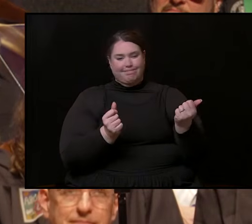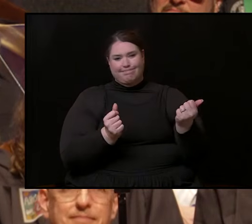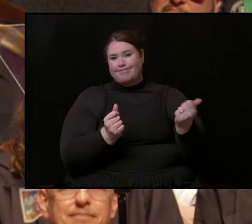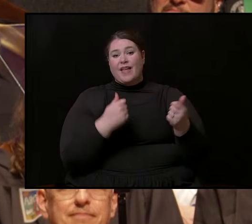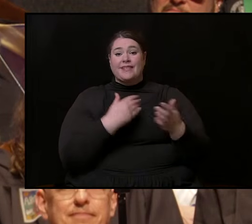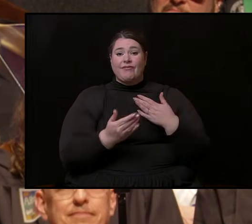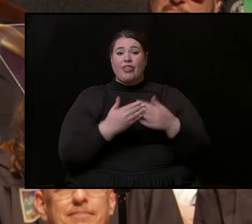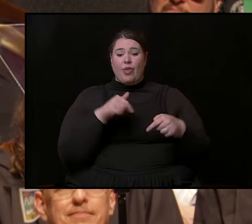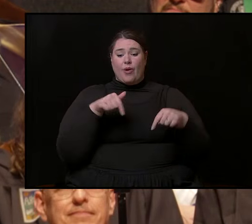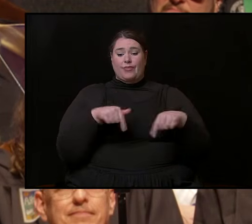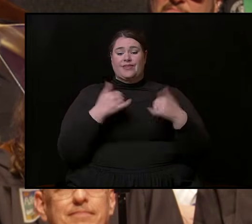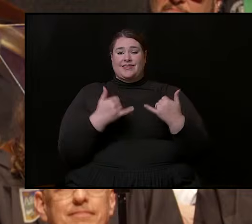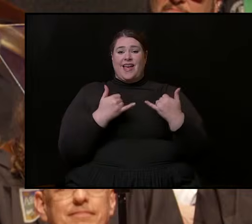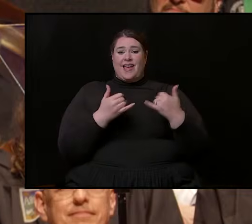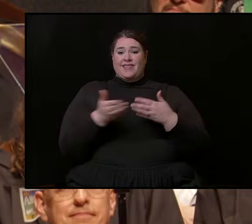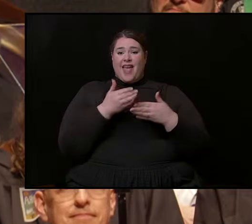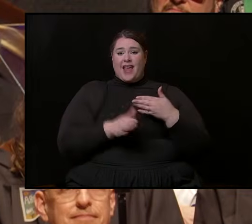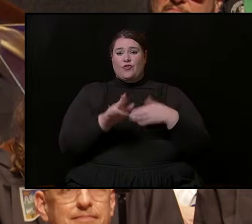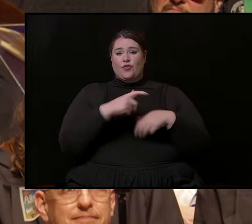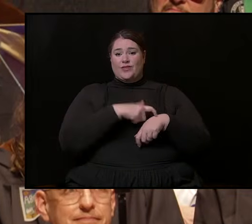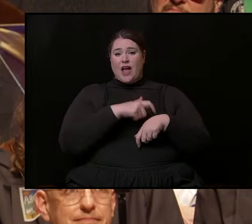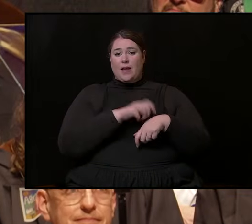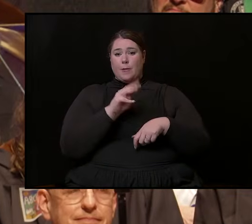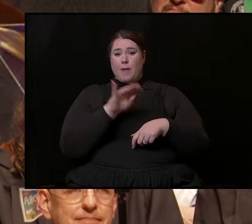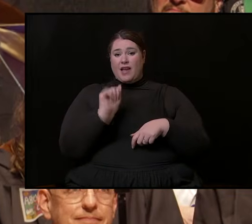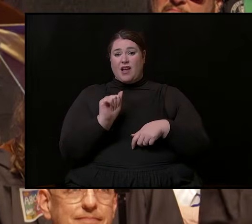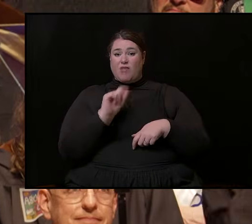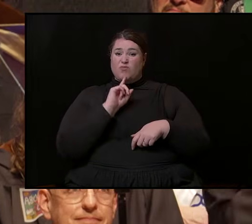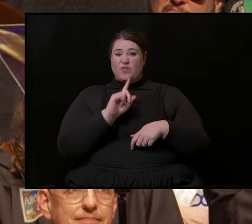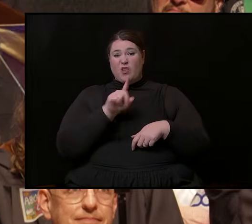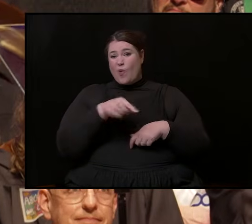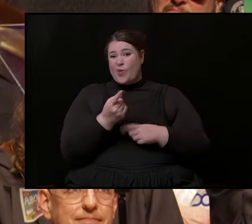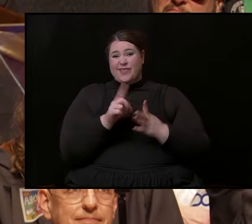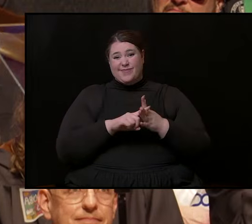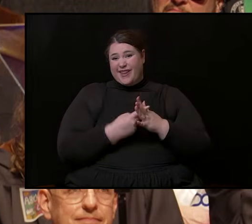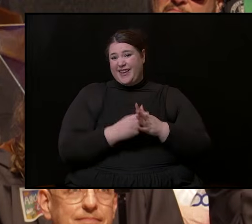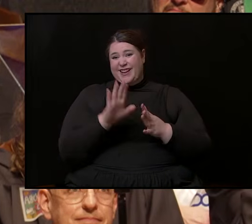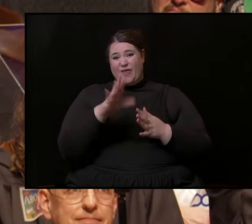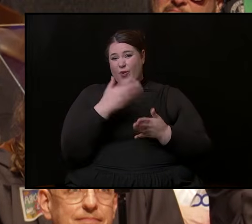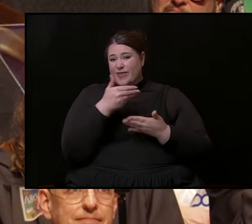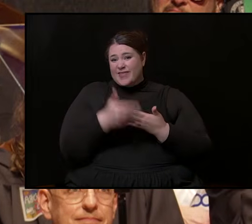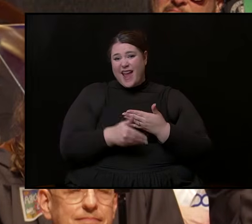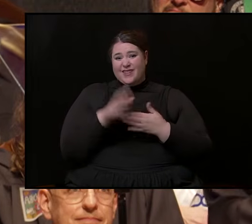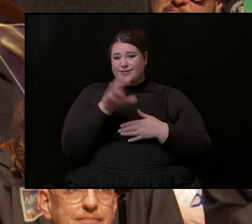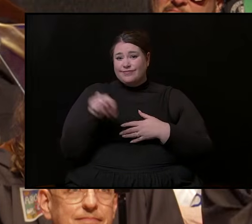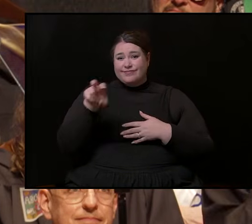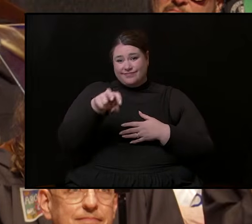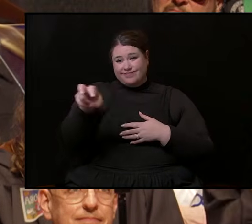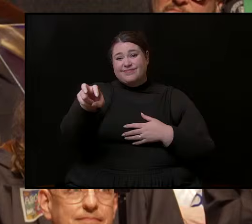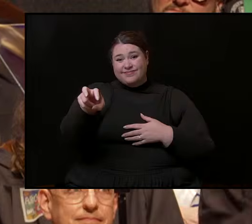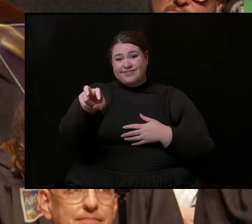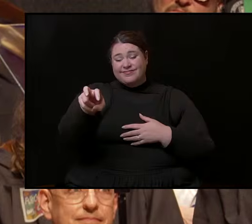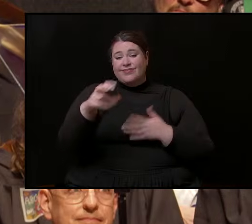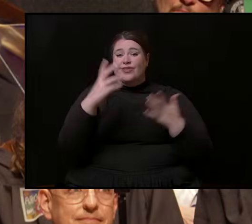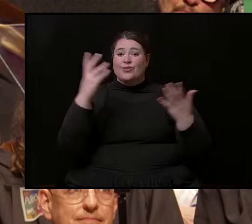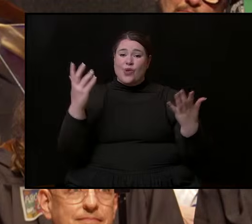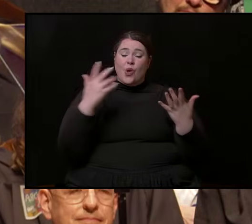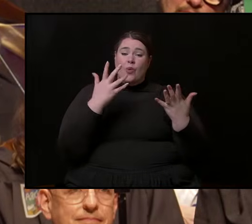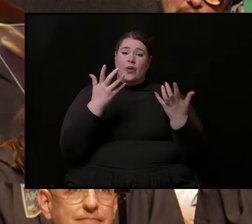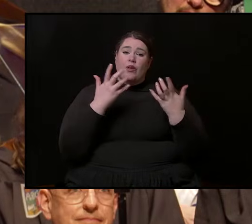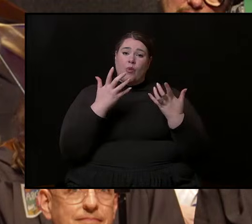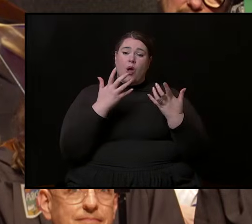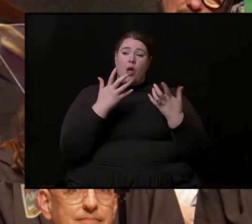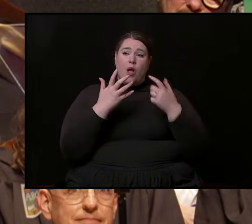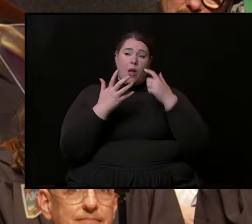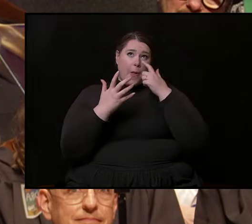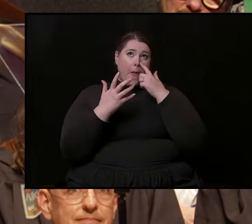at MICA, it is only the beginning of your next chapter. So here's what I want